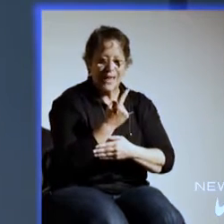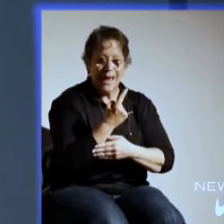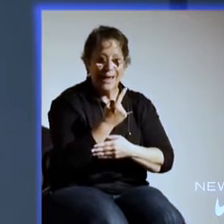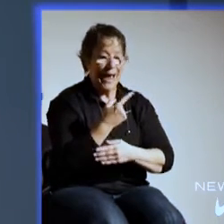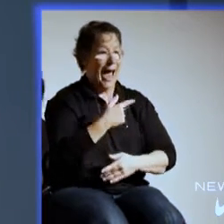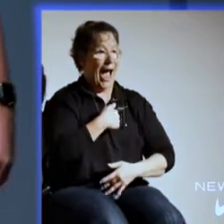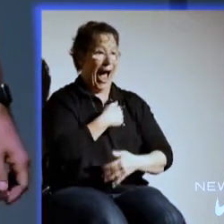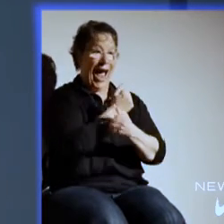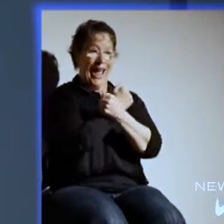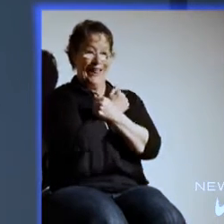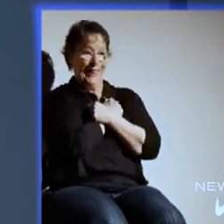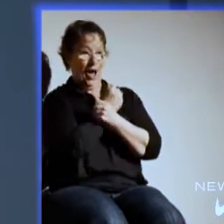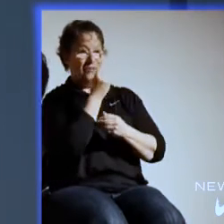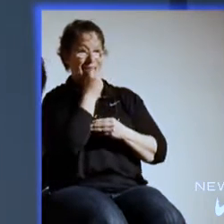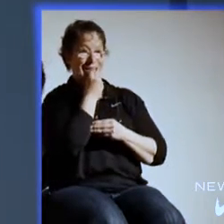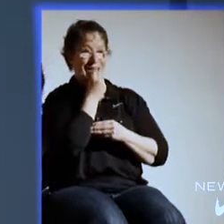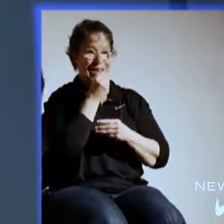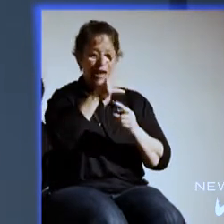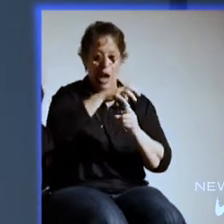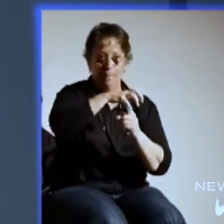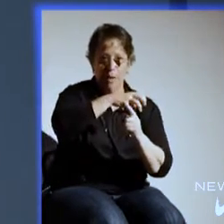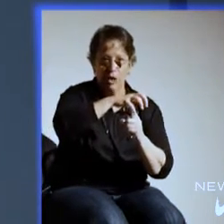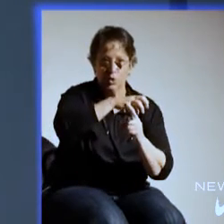I love eating mushrooms.